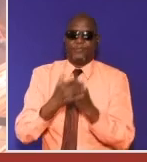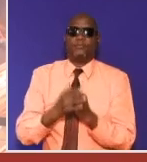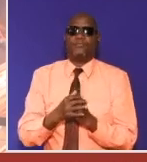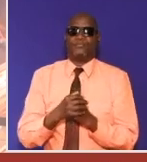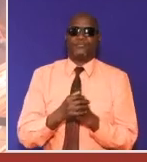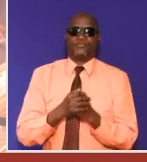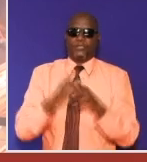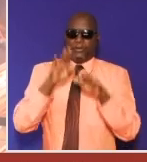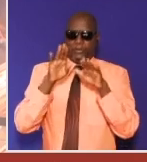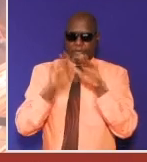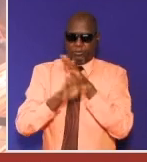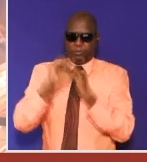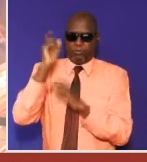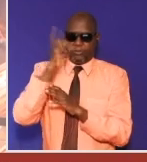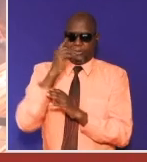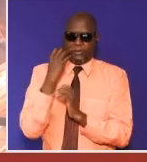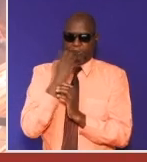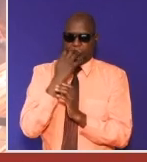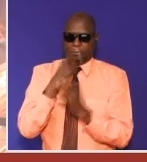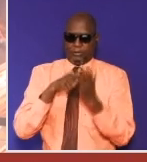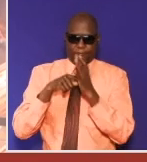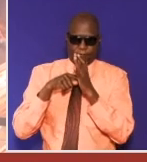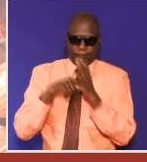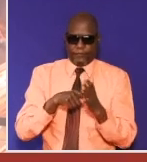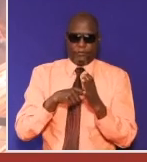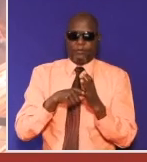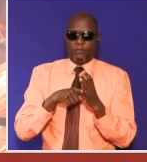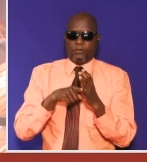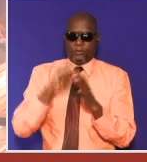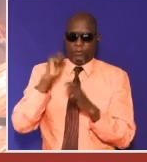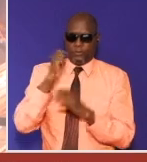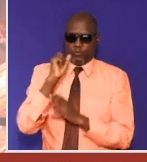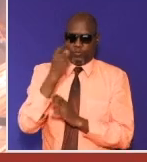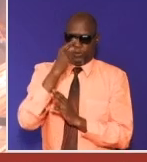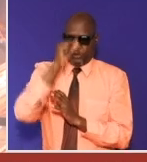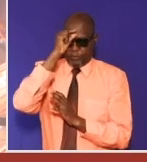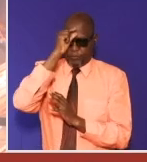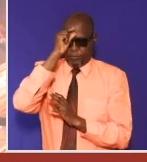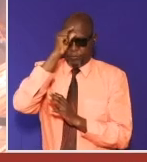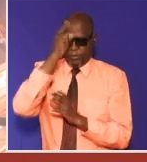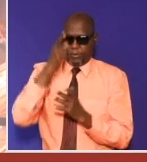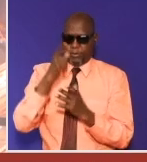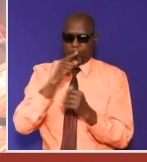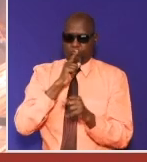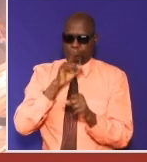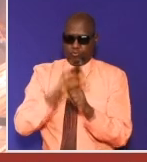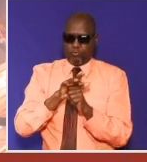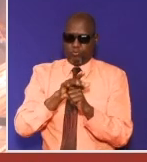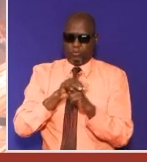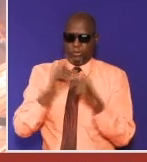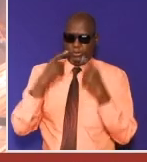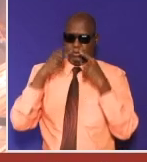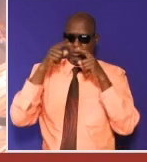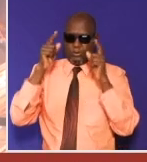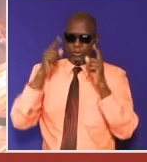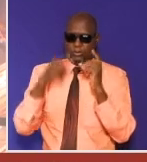Deputy President Rigathi Gachagua has emphasized the Kenya Kwanza government's commitment to ensuring the success of the affordable housing program